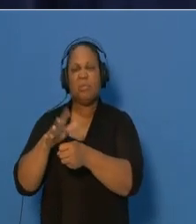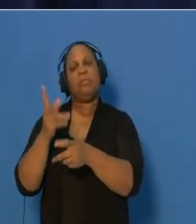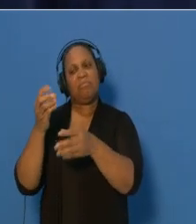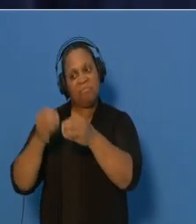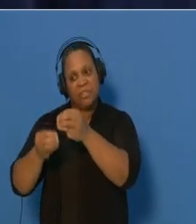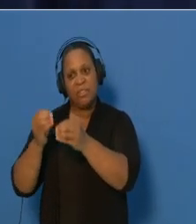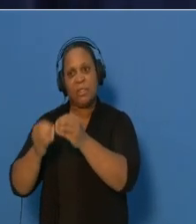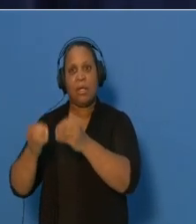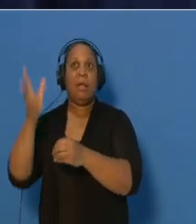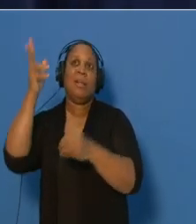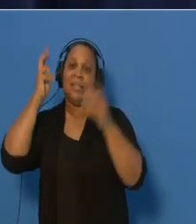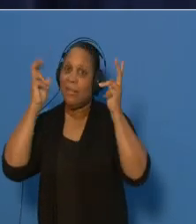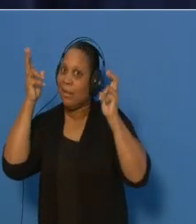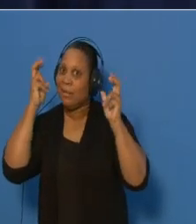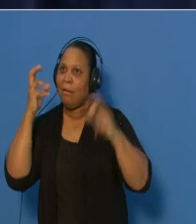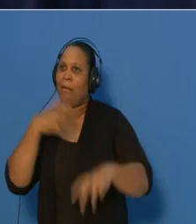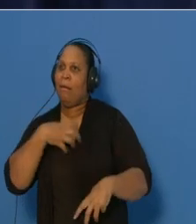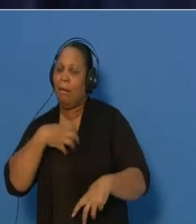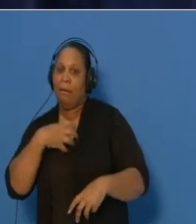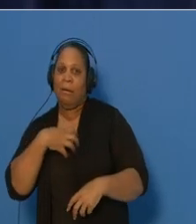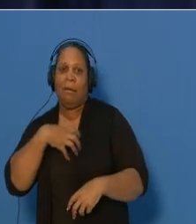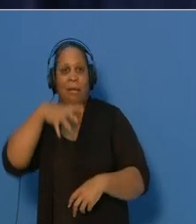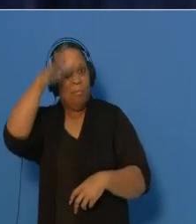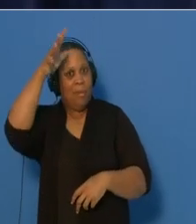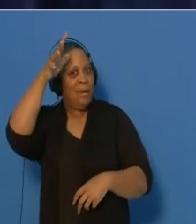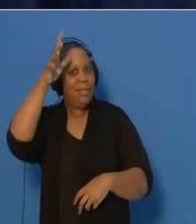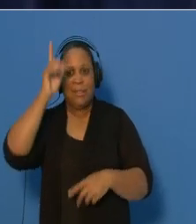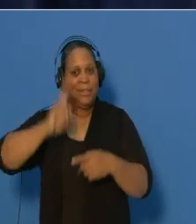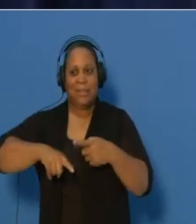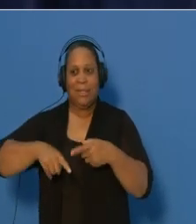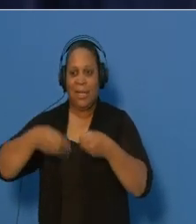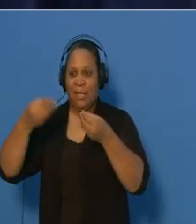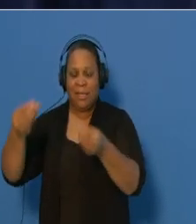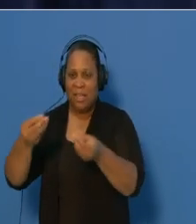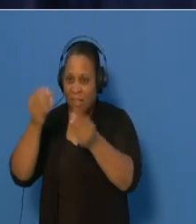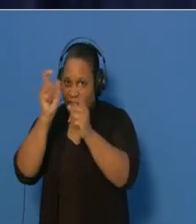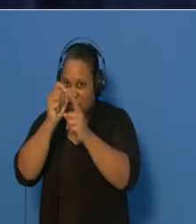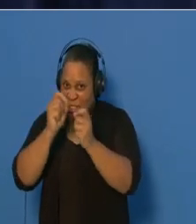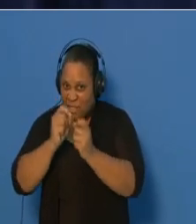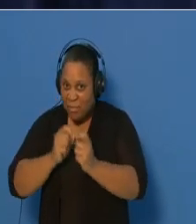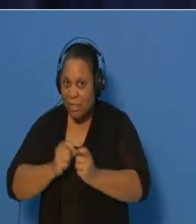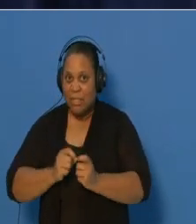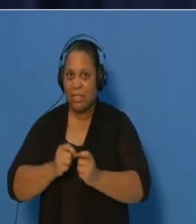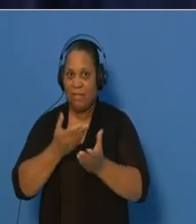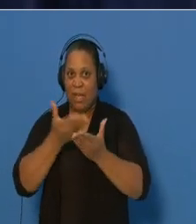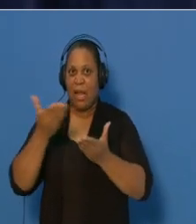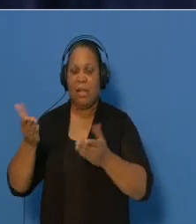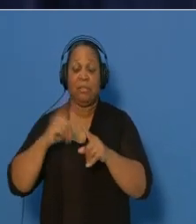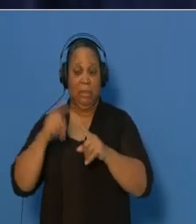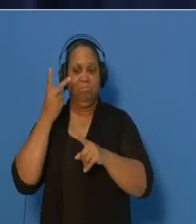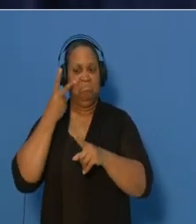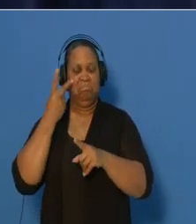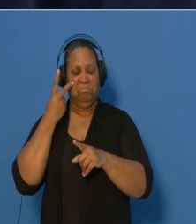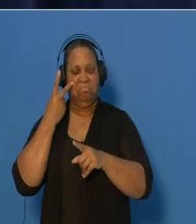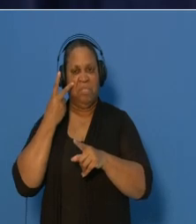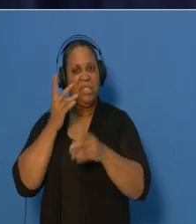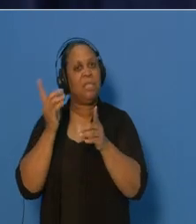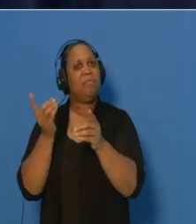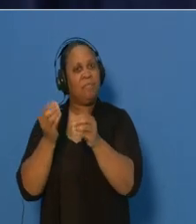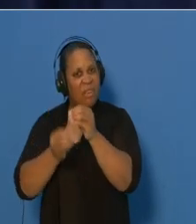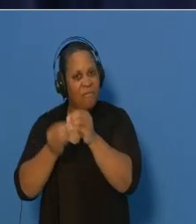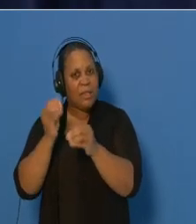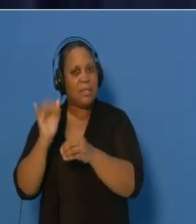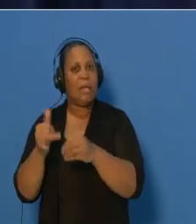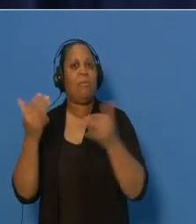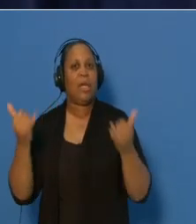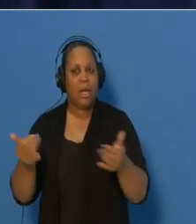We've heard the cries from the parents that said that they were not able to give their kids specific items, and you've seen us manage that as well. And so the facilities are